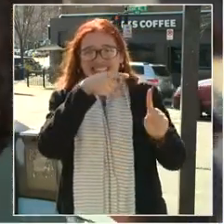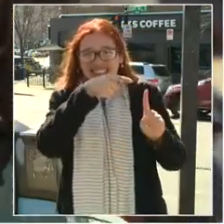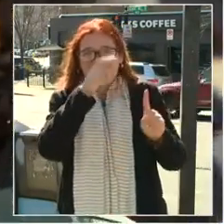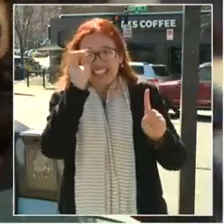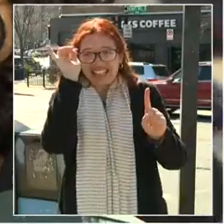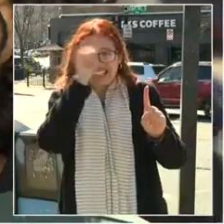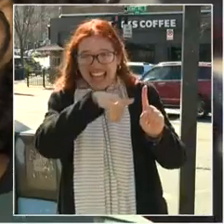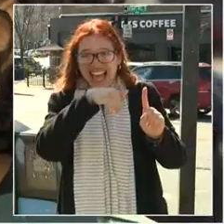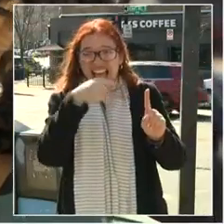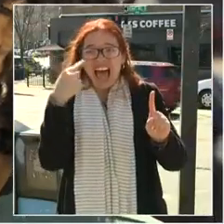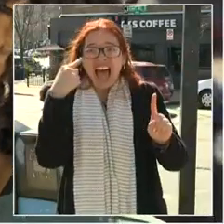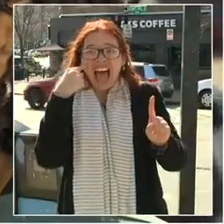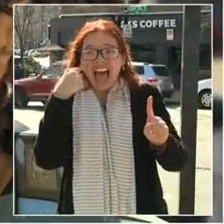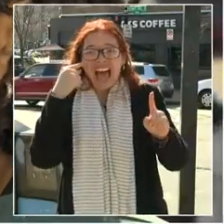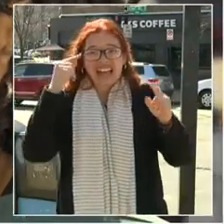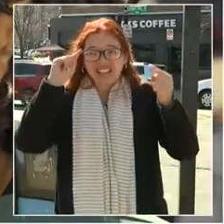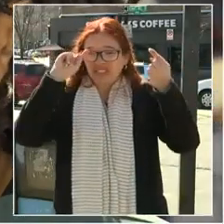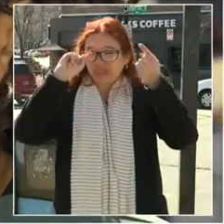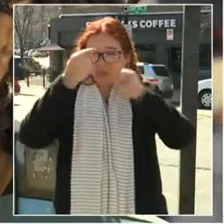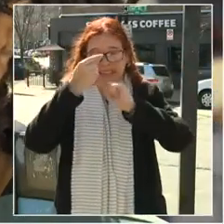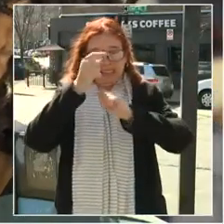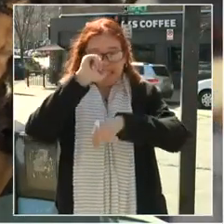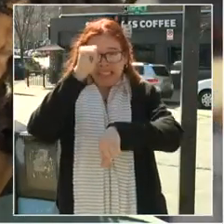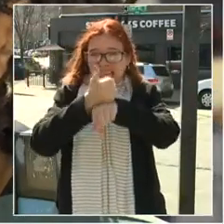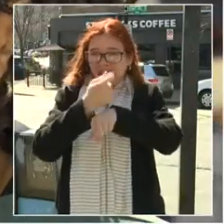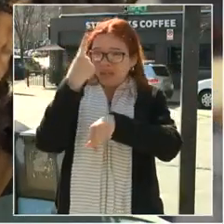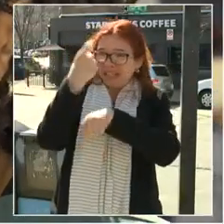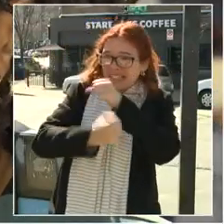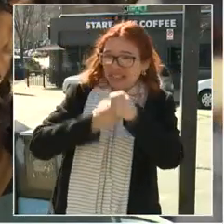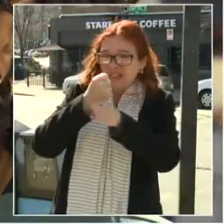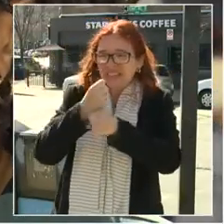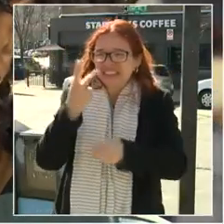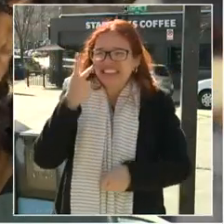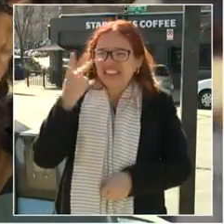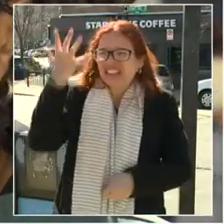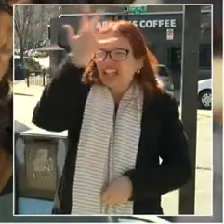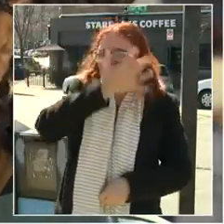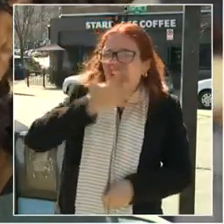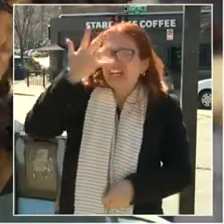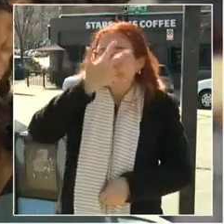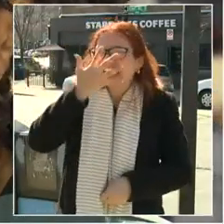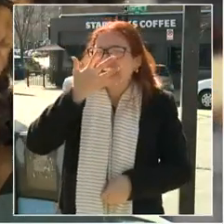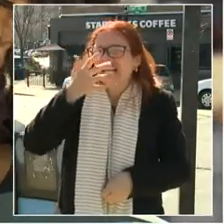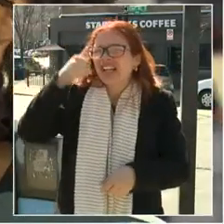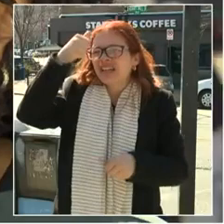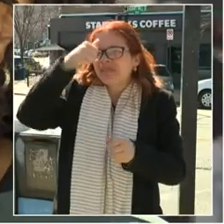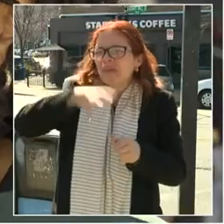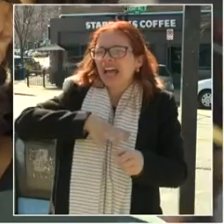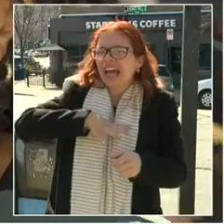year. If you look carefully, there's the face of a gentleman named Miguel Gonzalez who perished